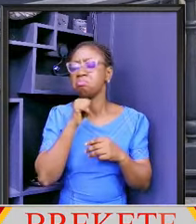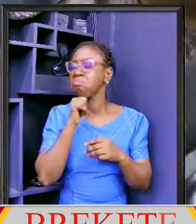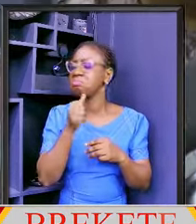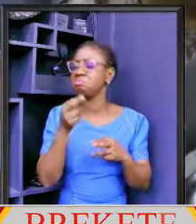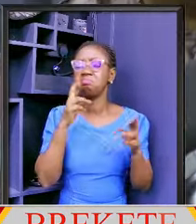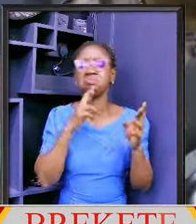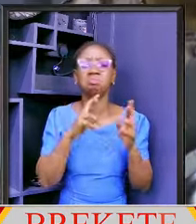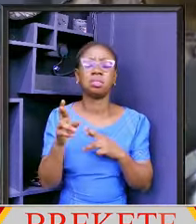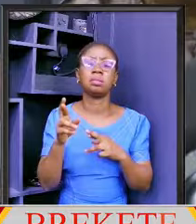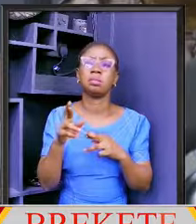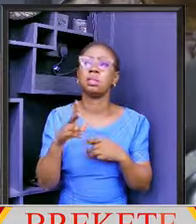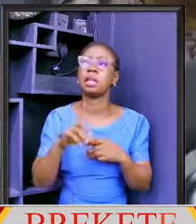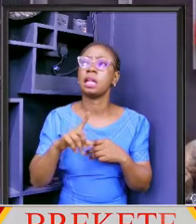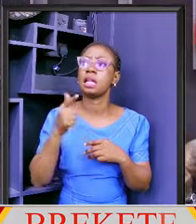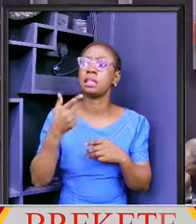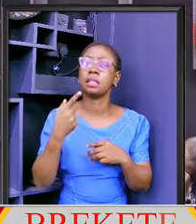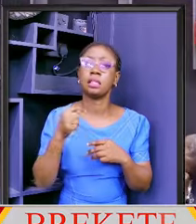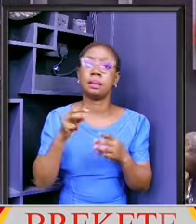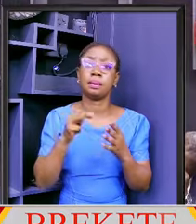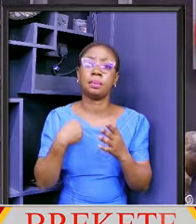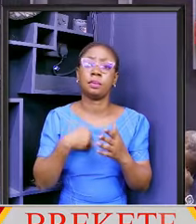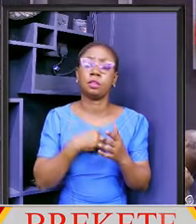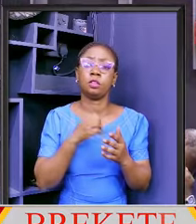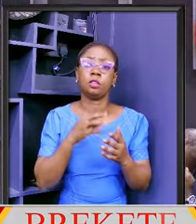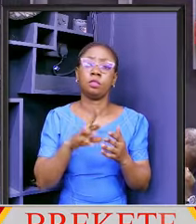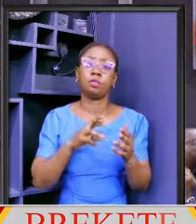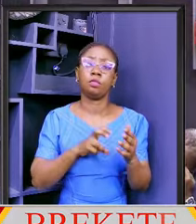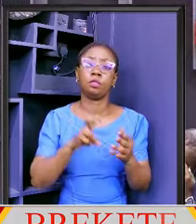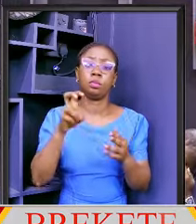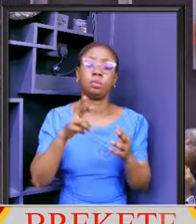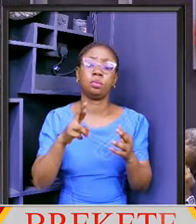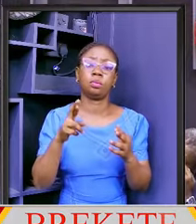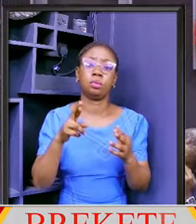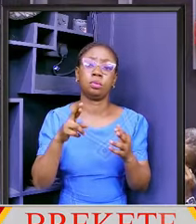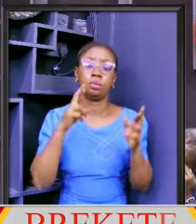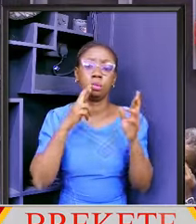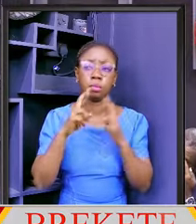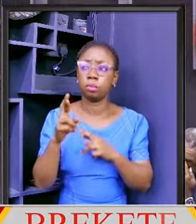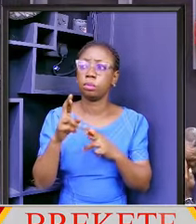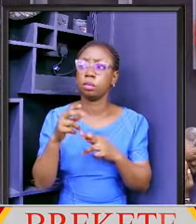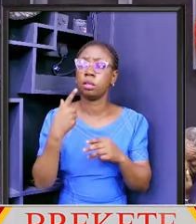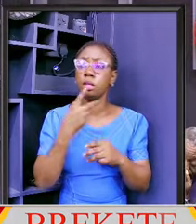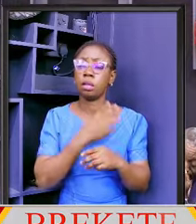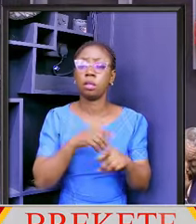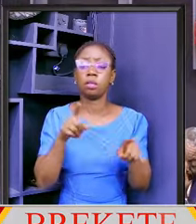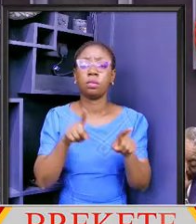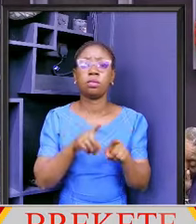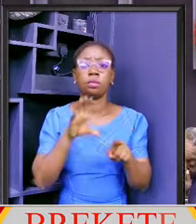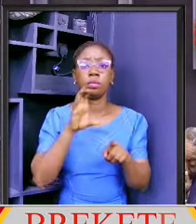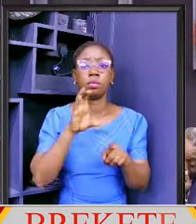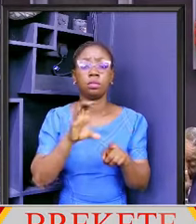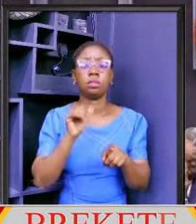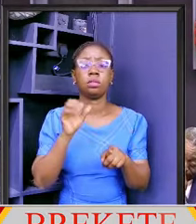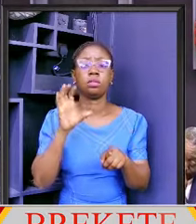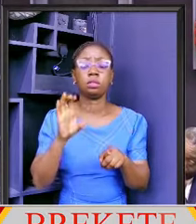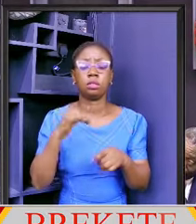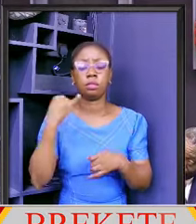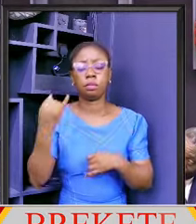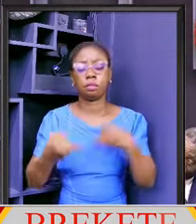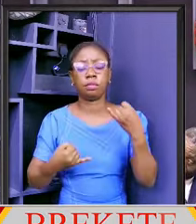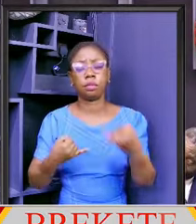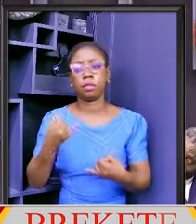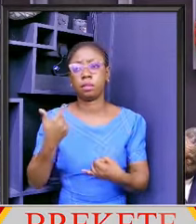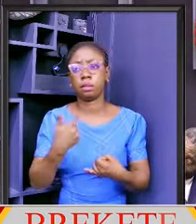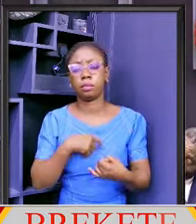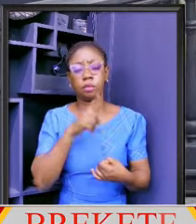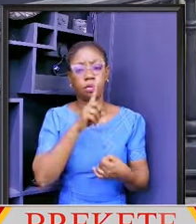respond. Later, the Minister of Transportation responded, and then the Conference of Peace also responded by inviting me. This is the two invitations,